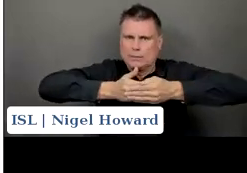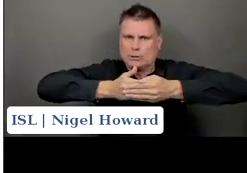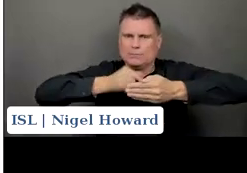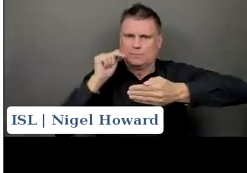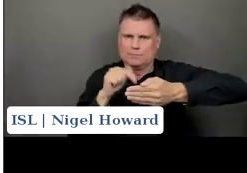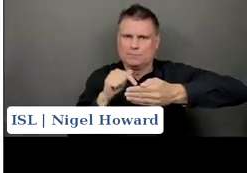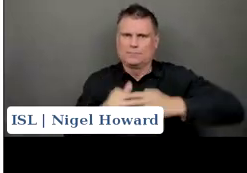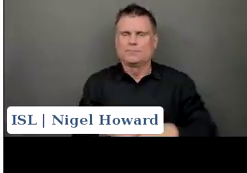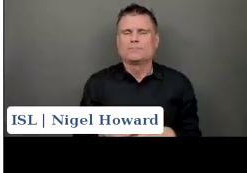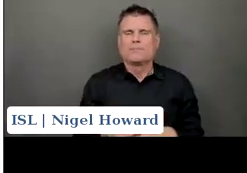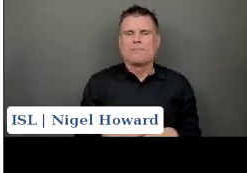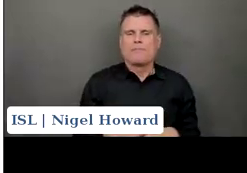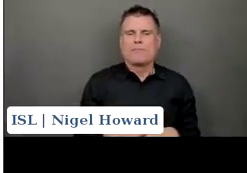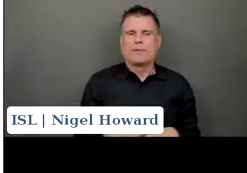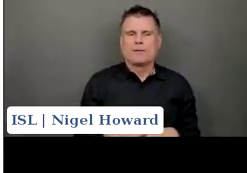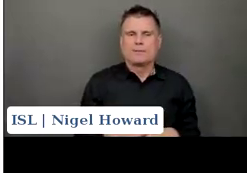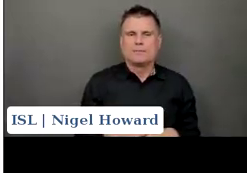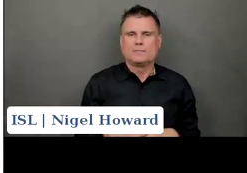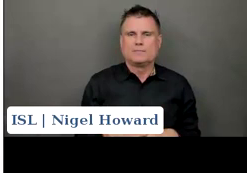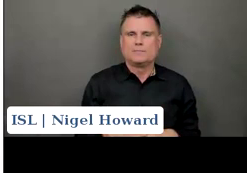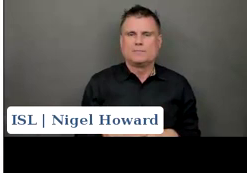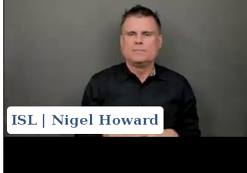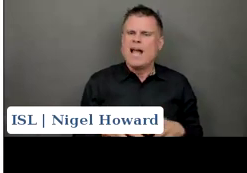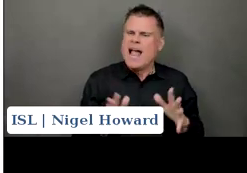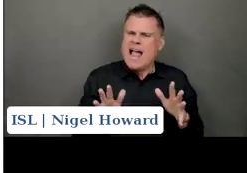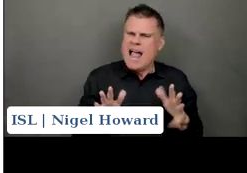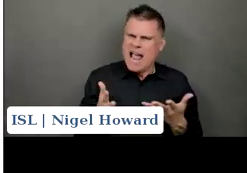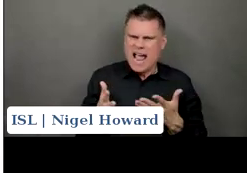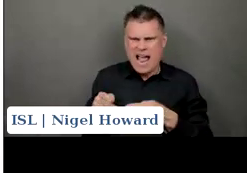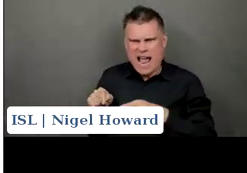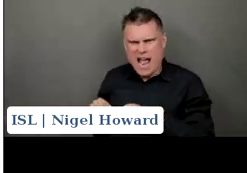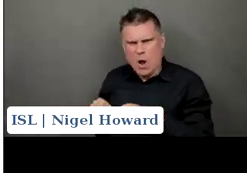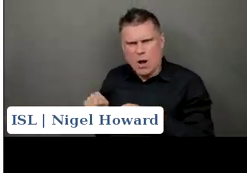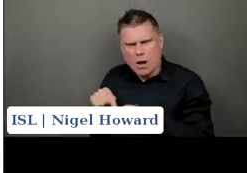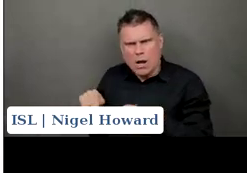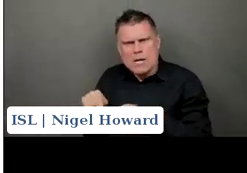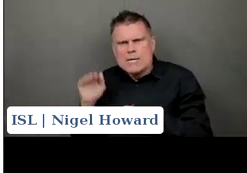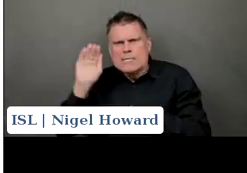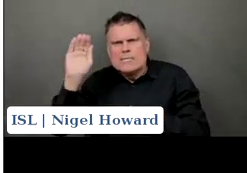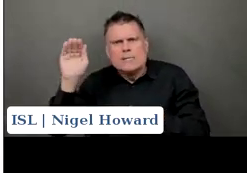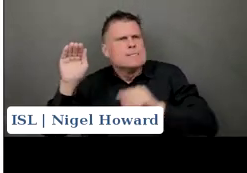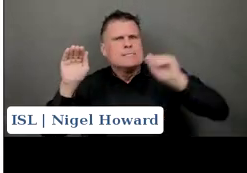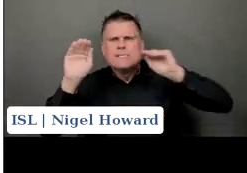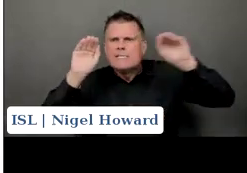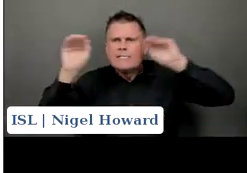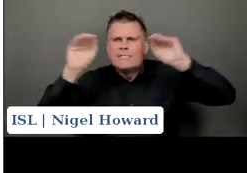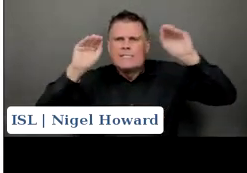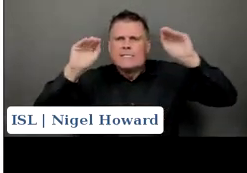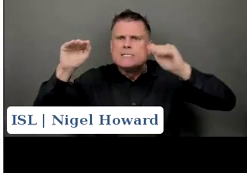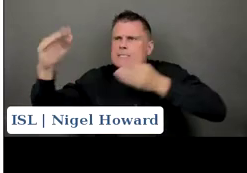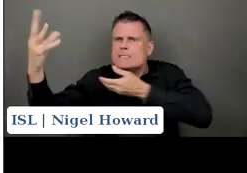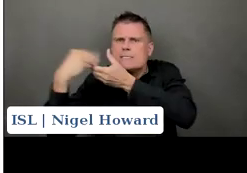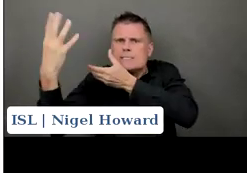we engage different actors and different type of programs to build this synergy between